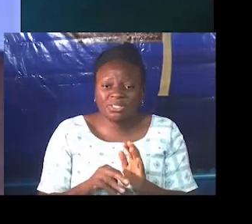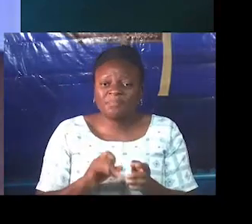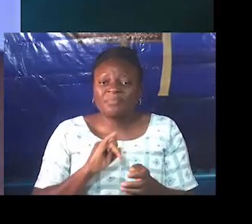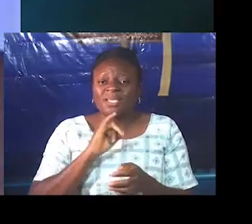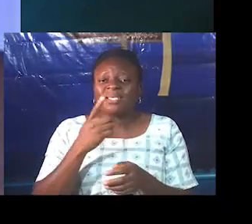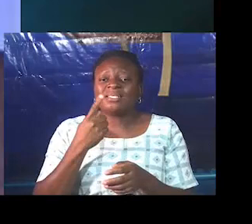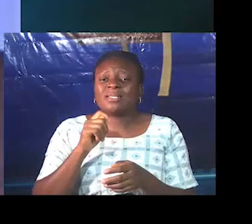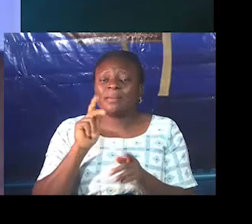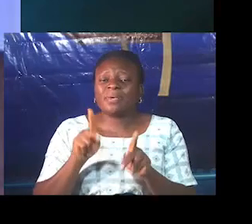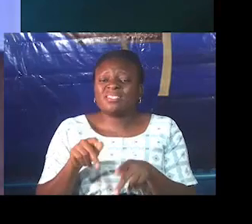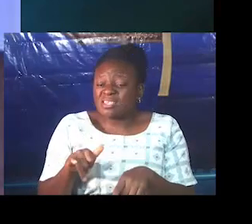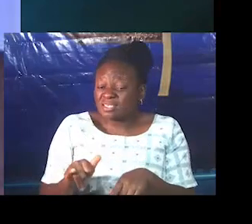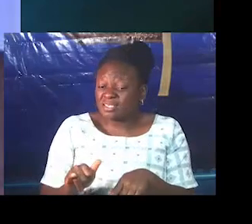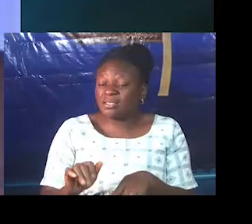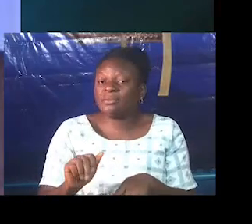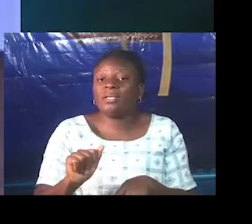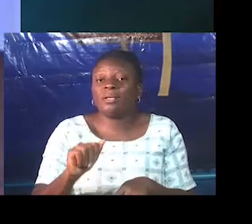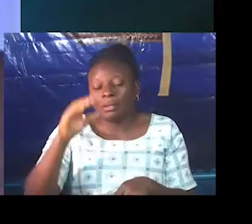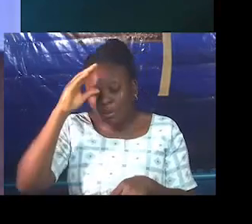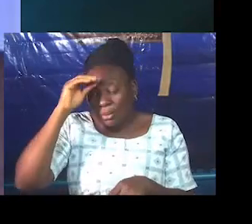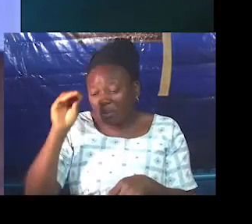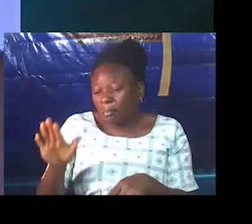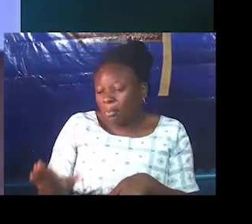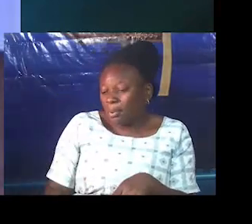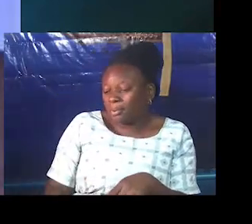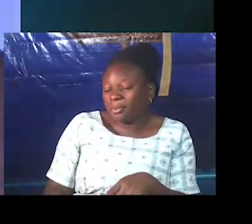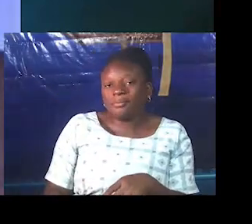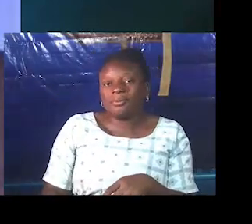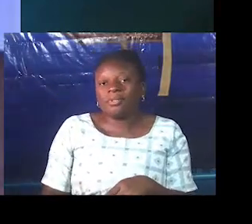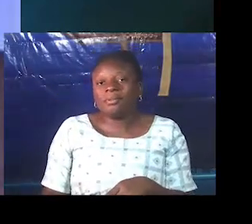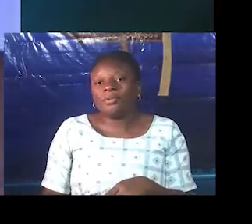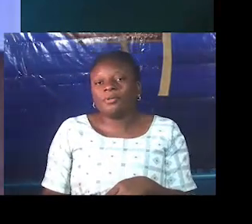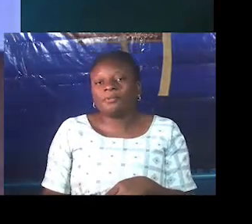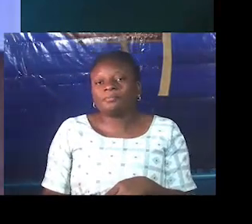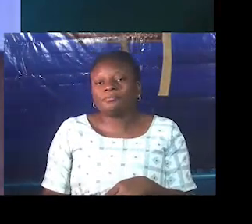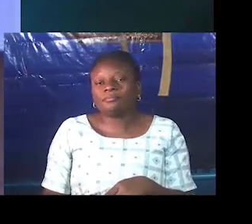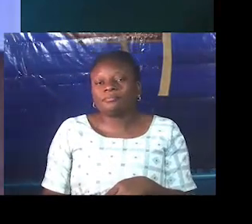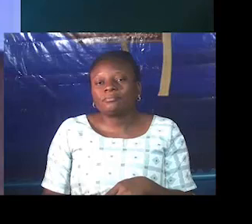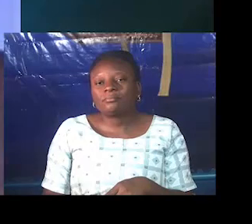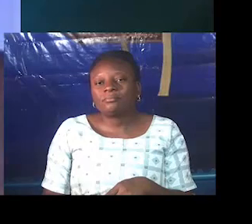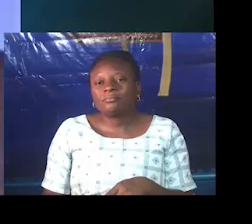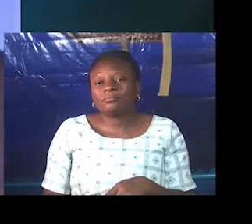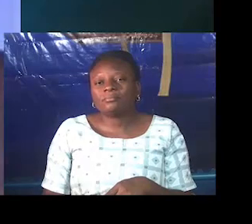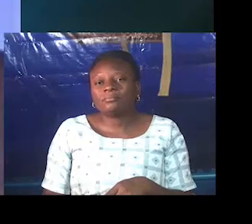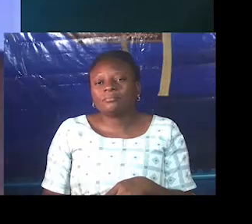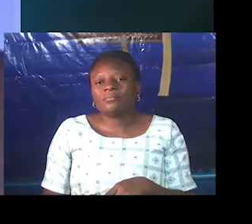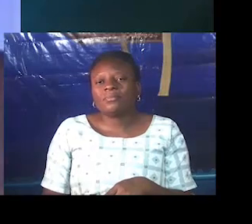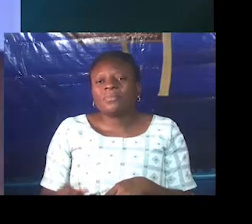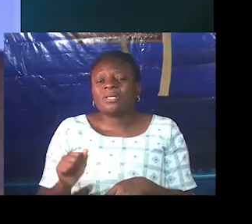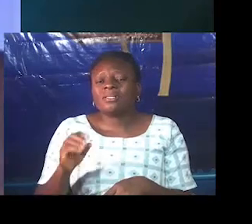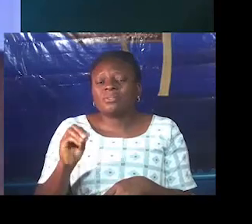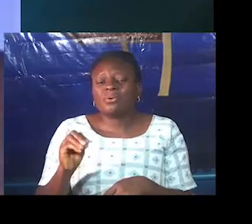boy. And therefore, when boys have come to you and say, I want to marry you, now the first thing is say, please go and grow